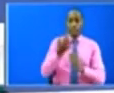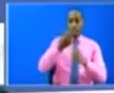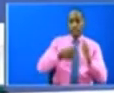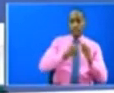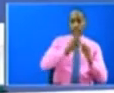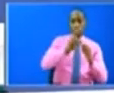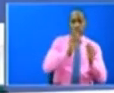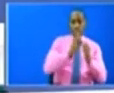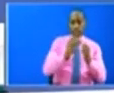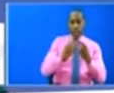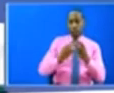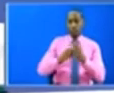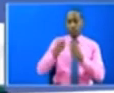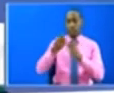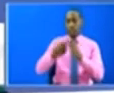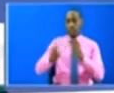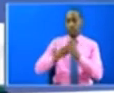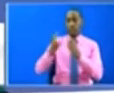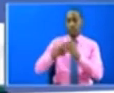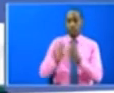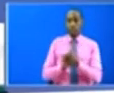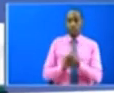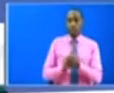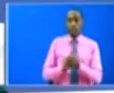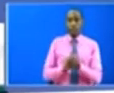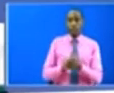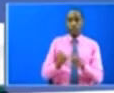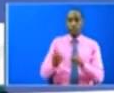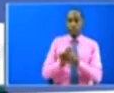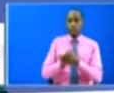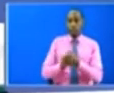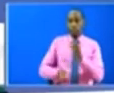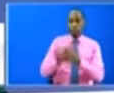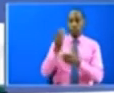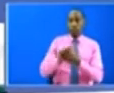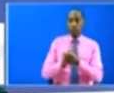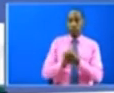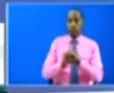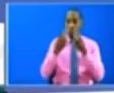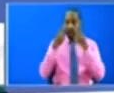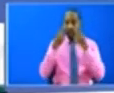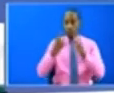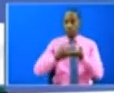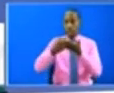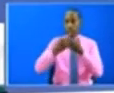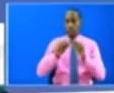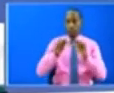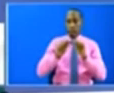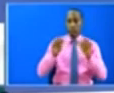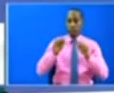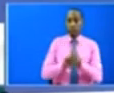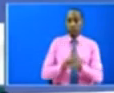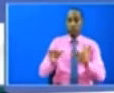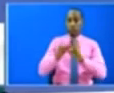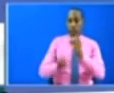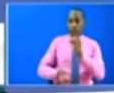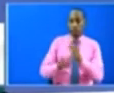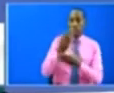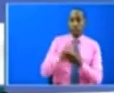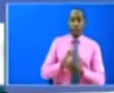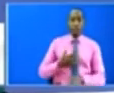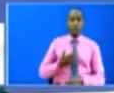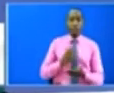and 2017, I must say I was a consumer of this production. I was at home watching, but today I'm part of the production. So